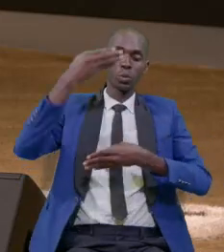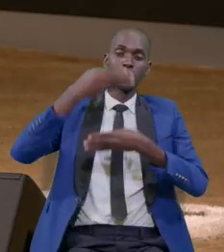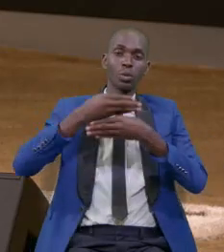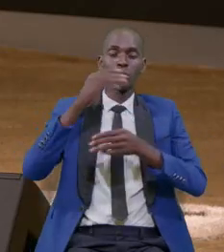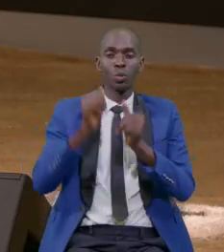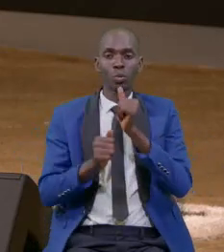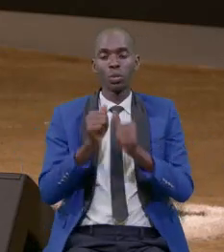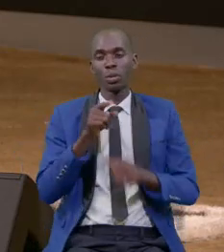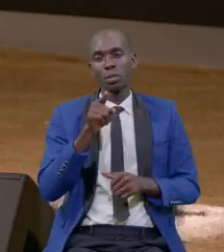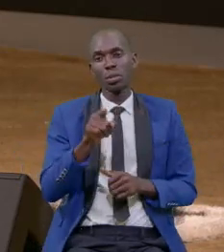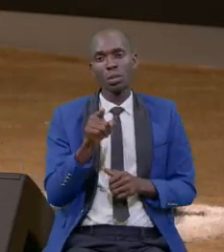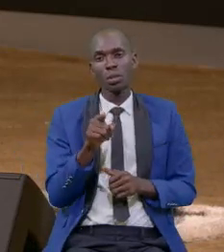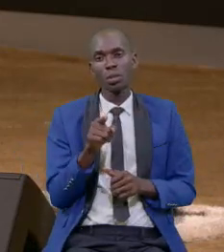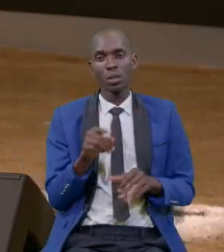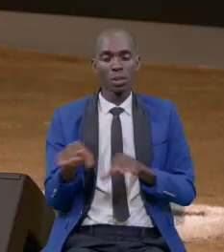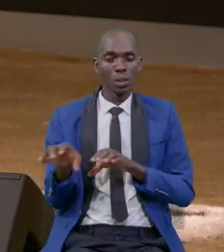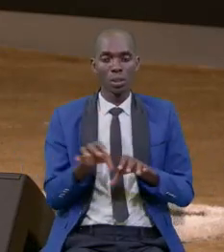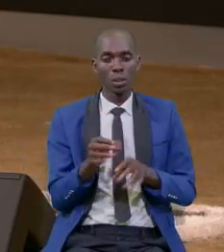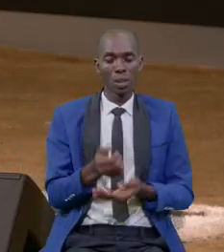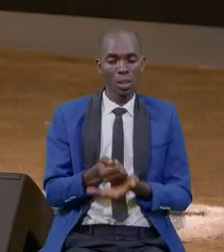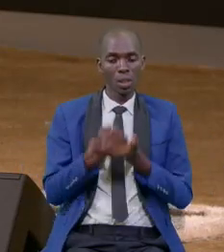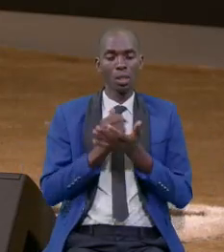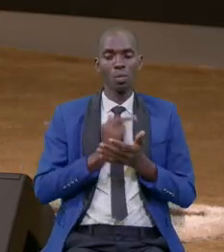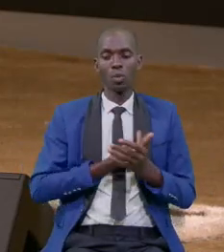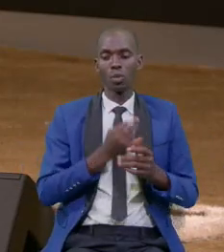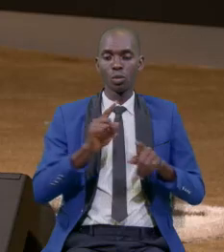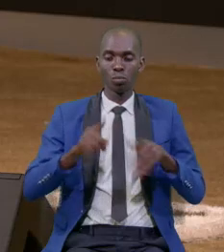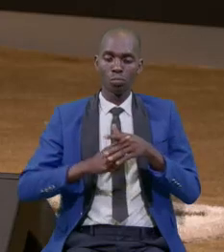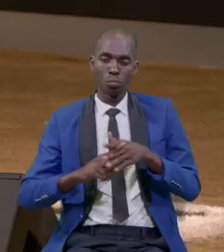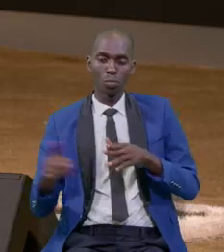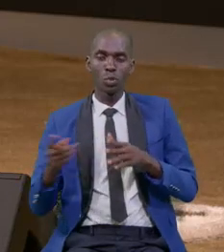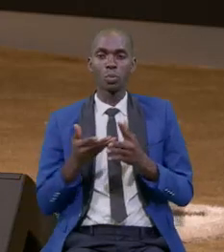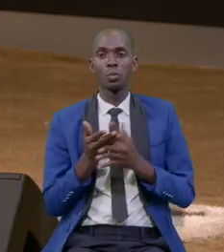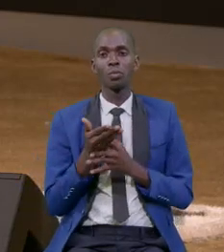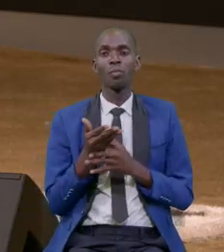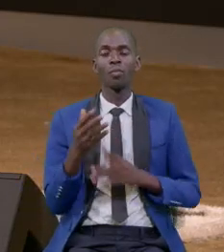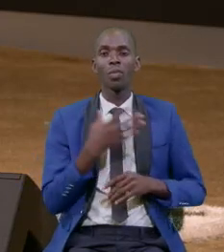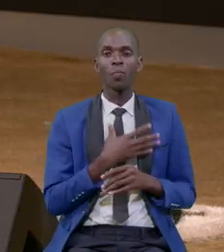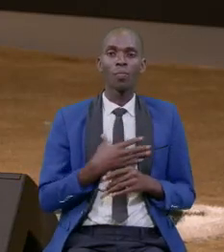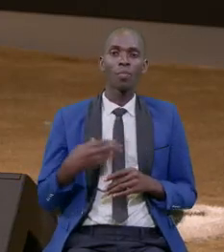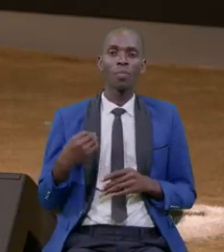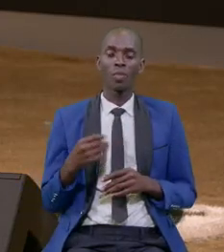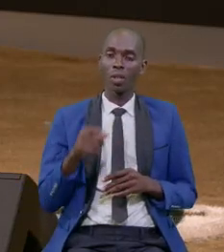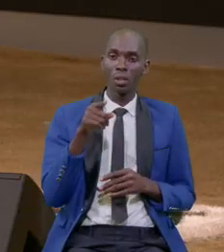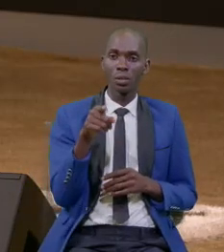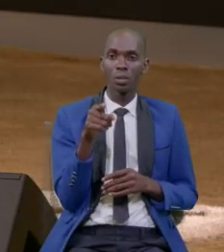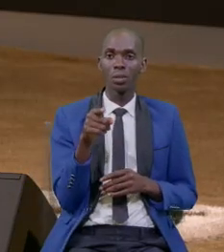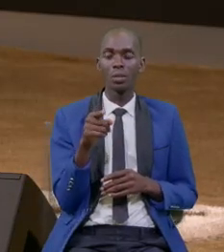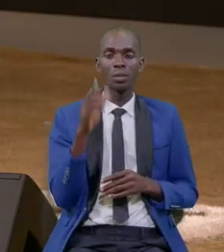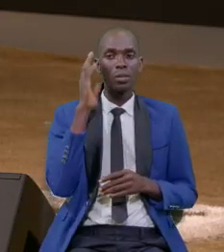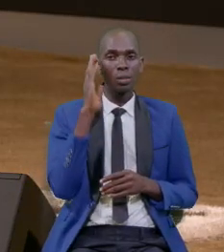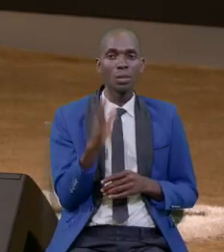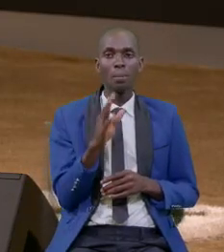thou didst let us down by, And thou